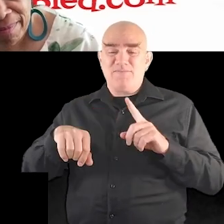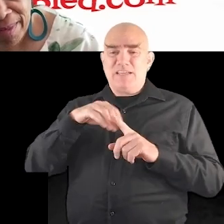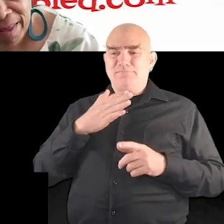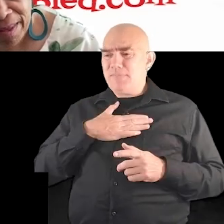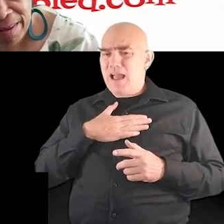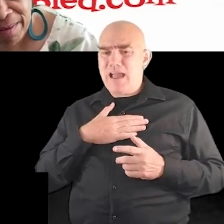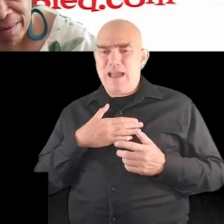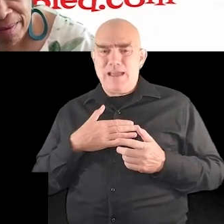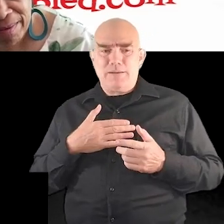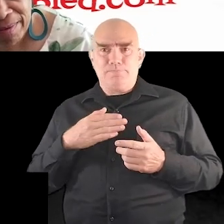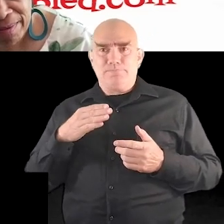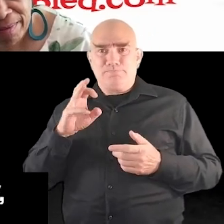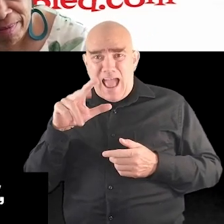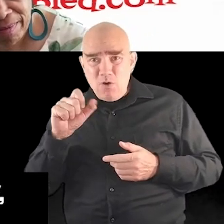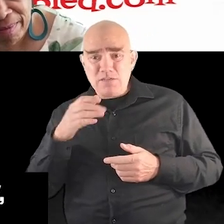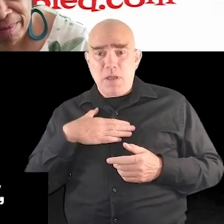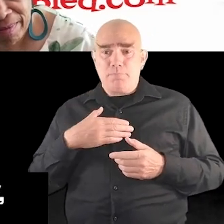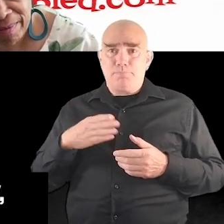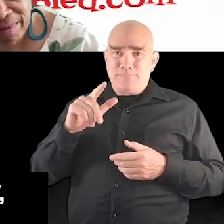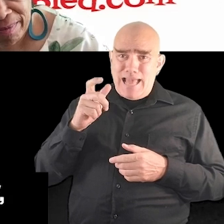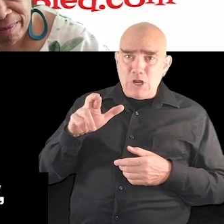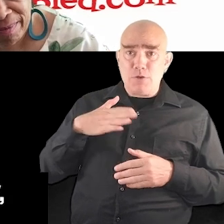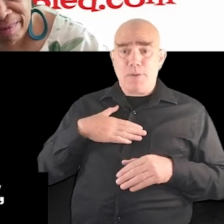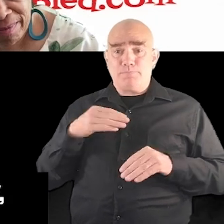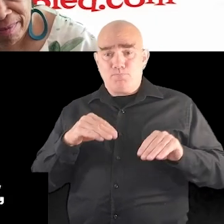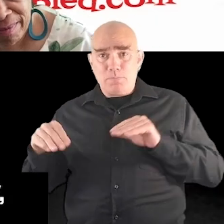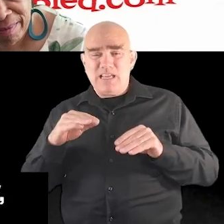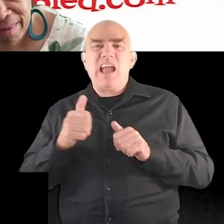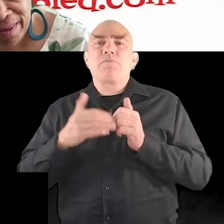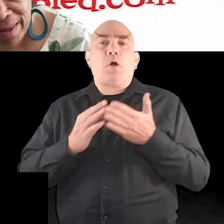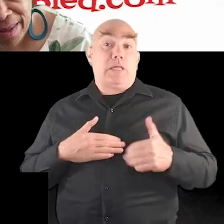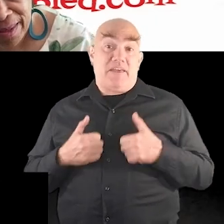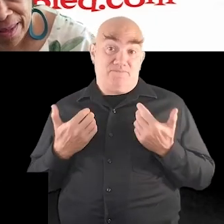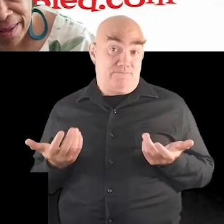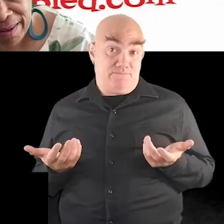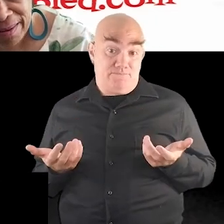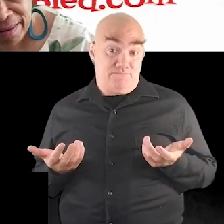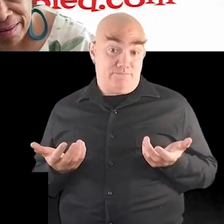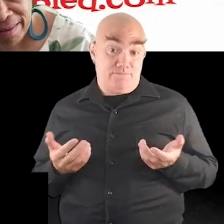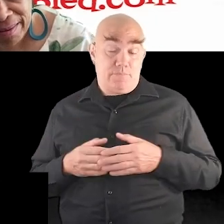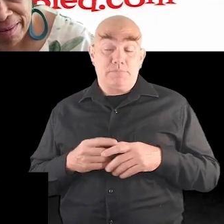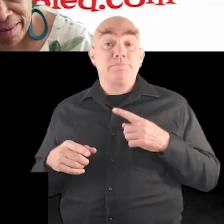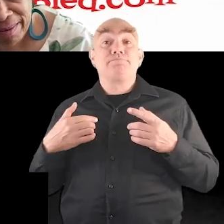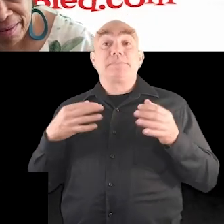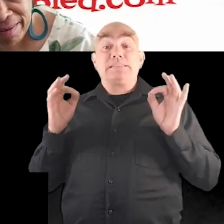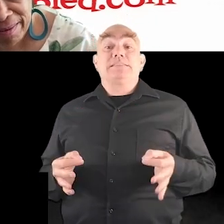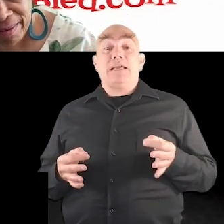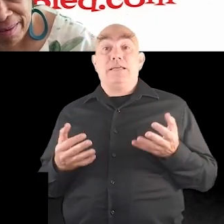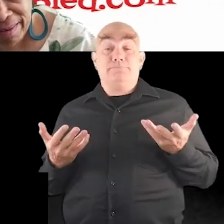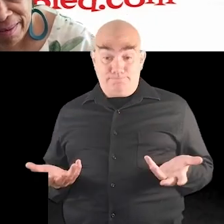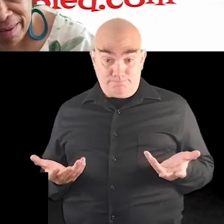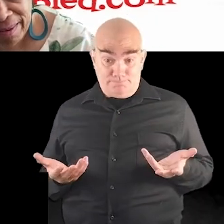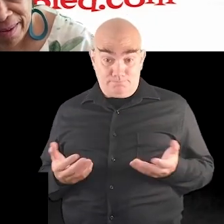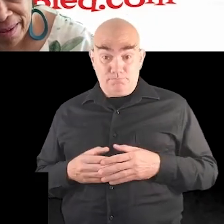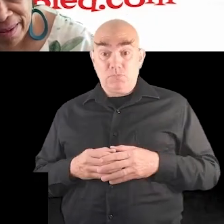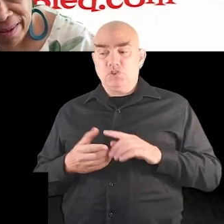It had affected my bowels, my bladder, my mobility, every aspect of my life.